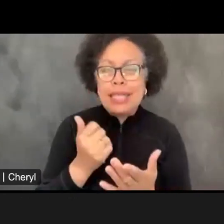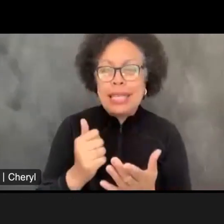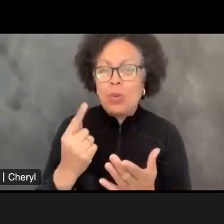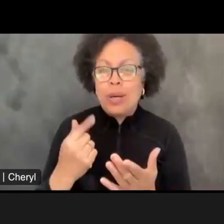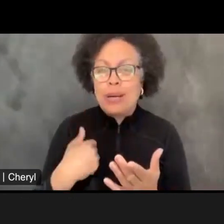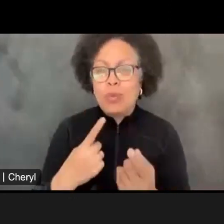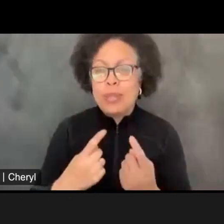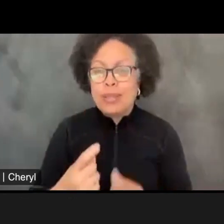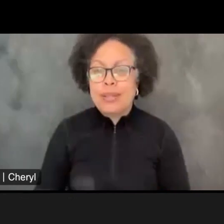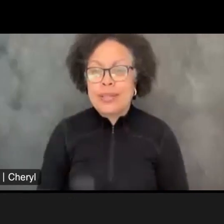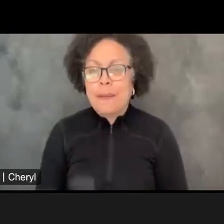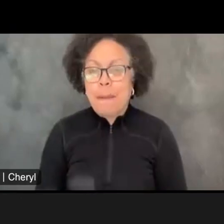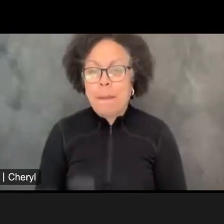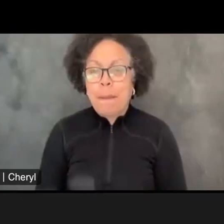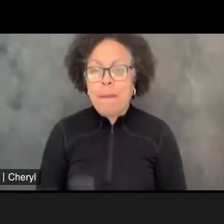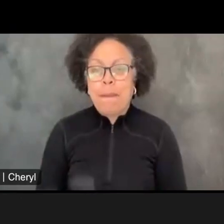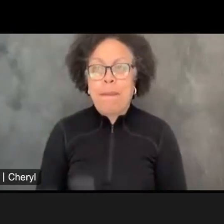any questions.